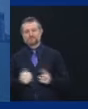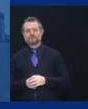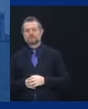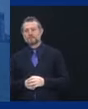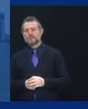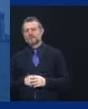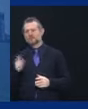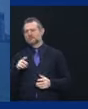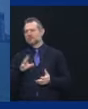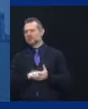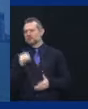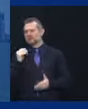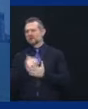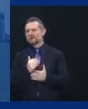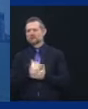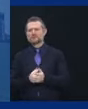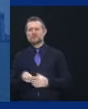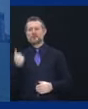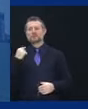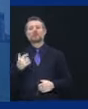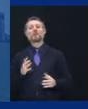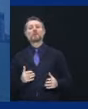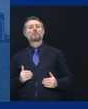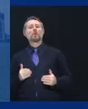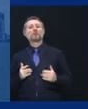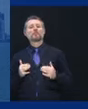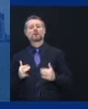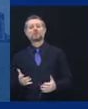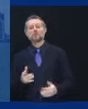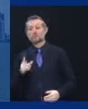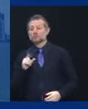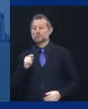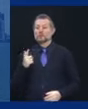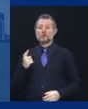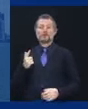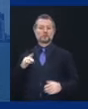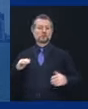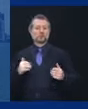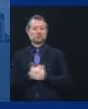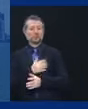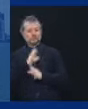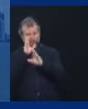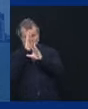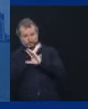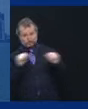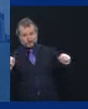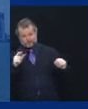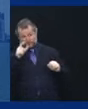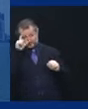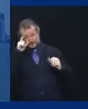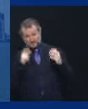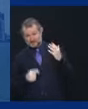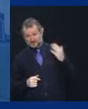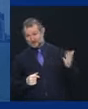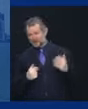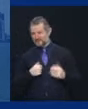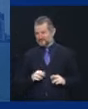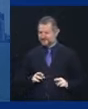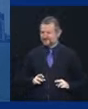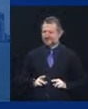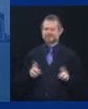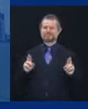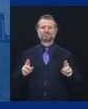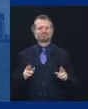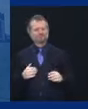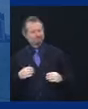Moving forward in this new year, our new president We are ready. We are energized.